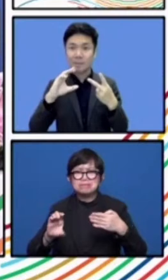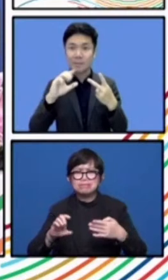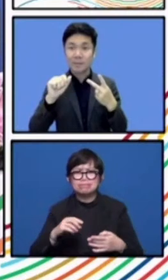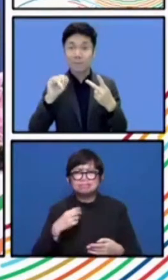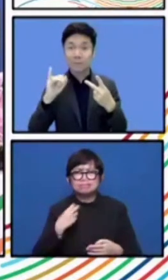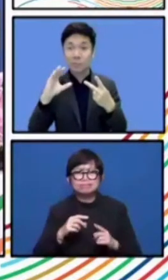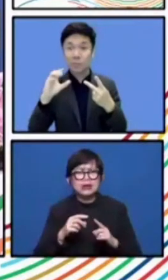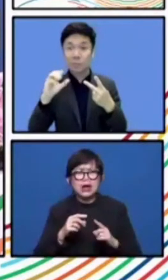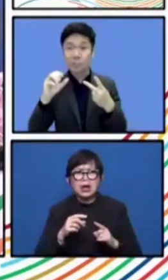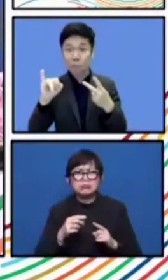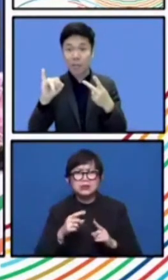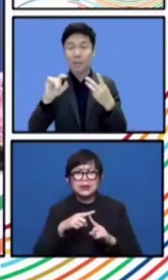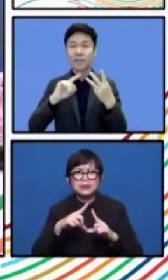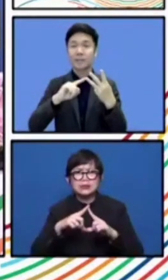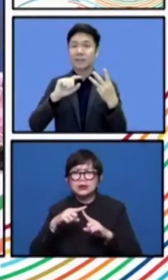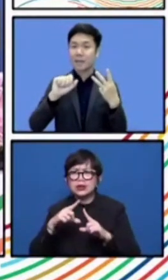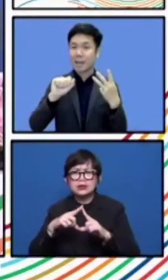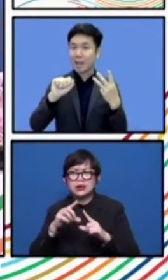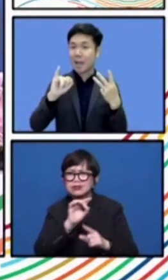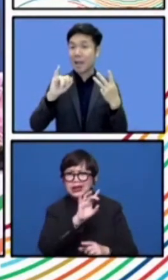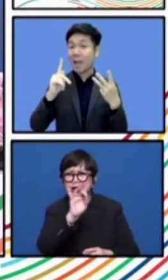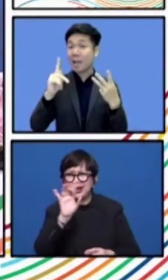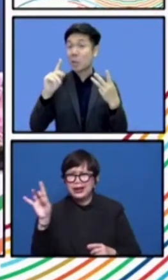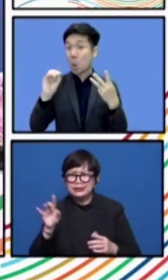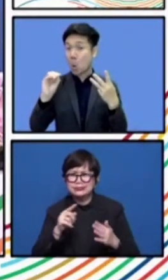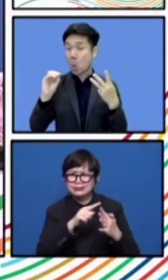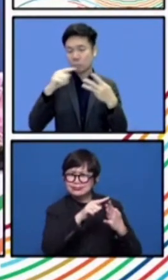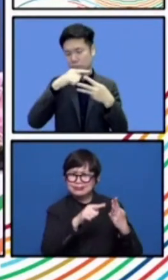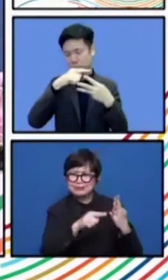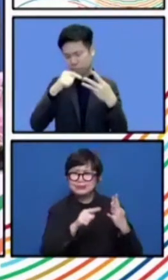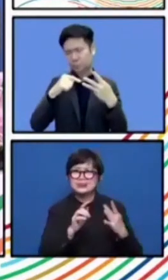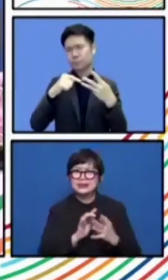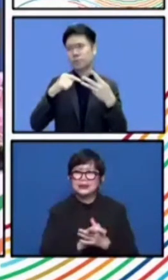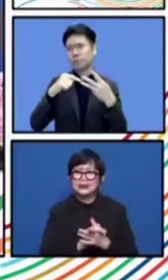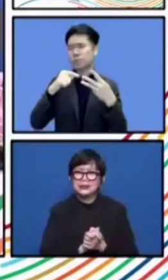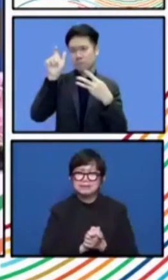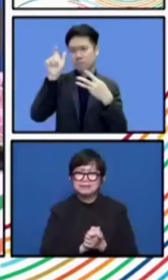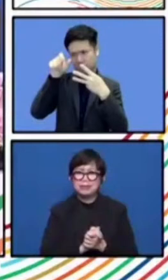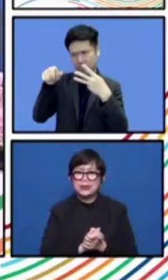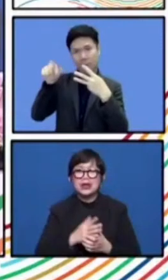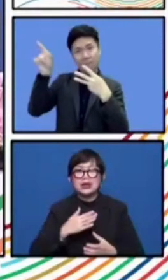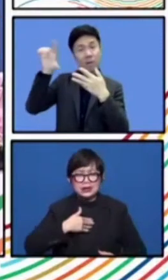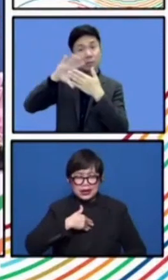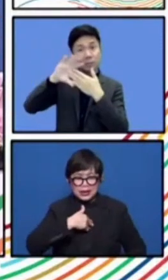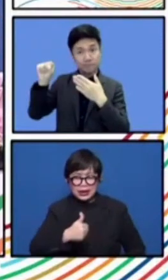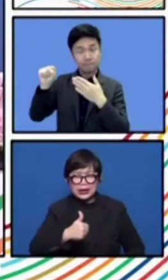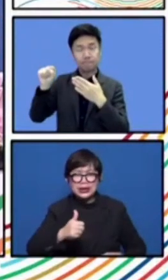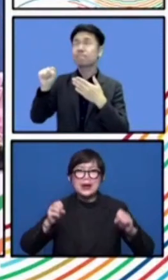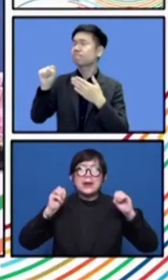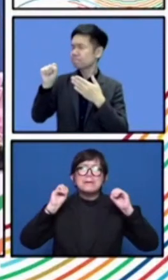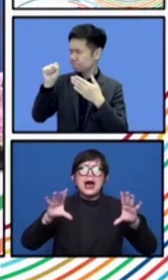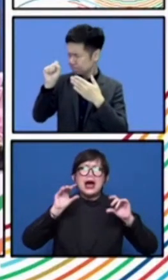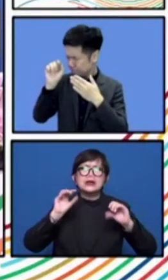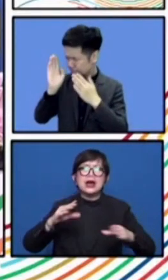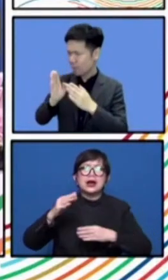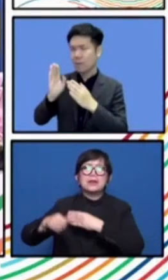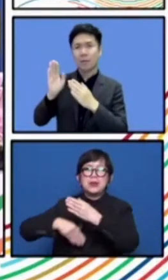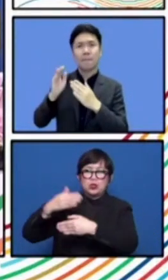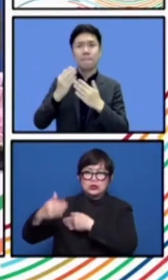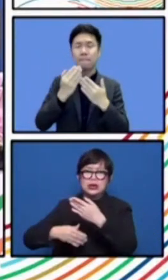akiyama we are of the belief that many transnational companies have been